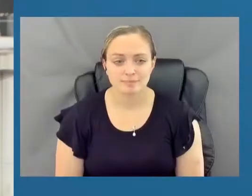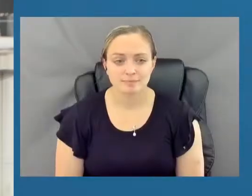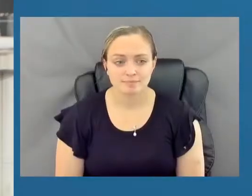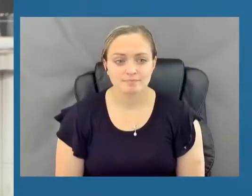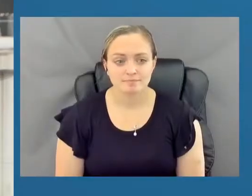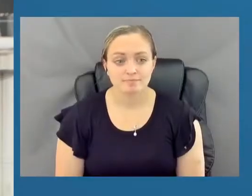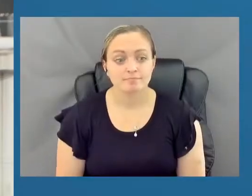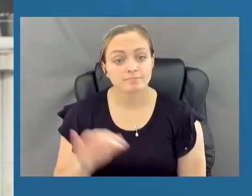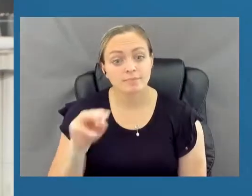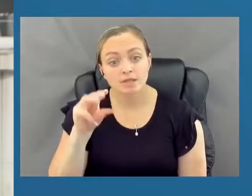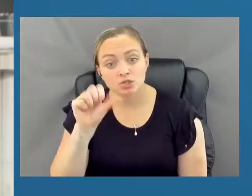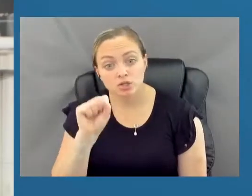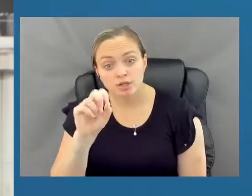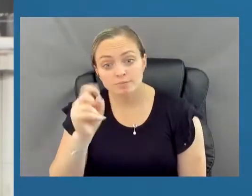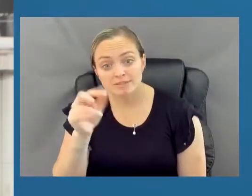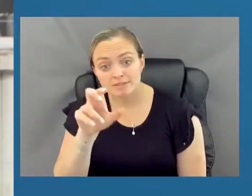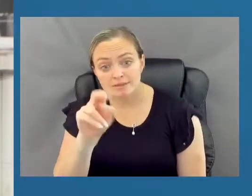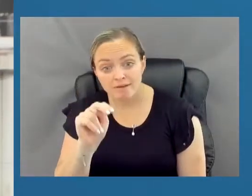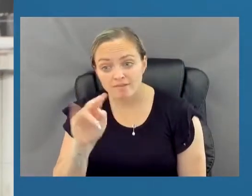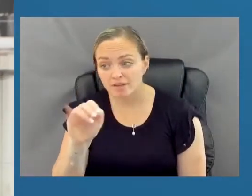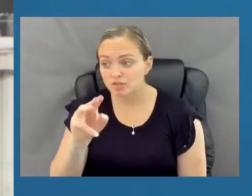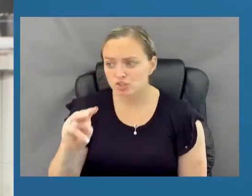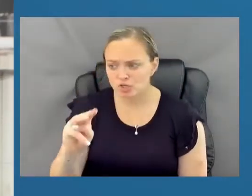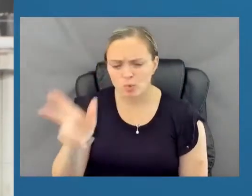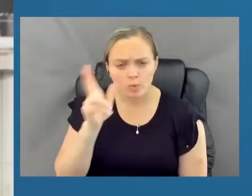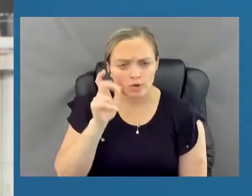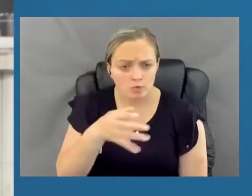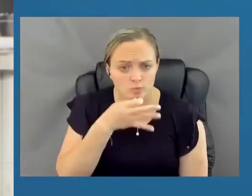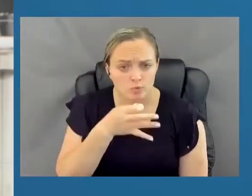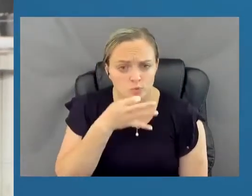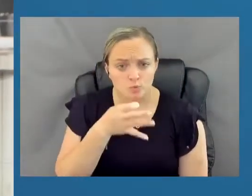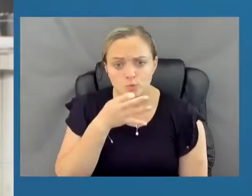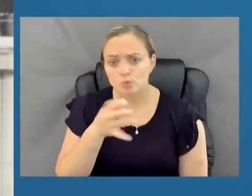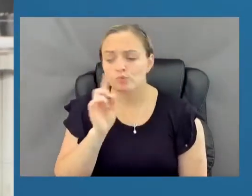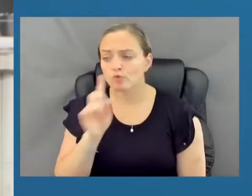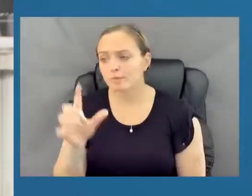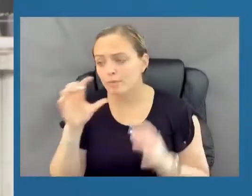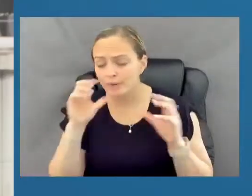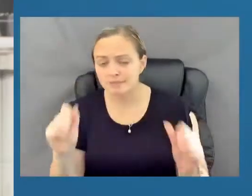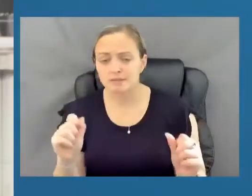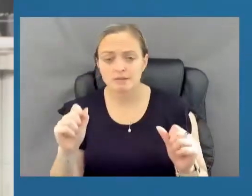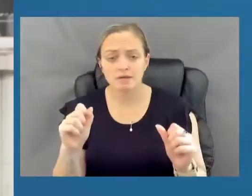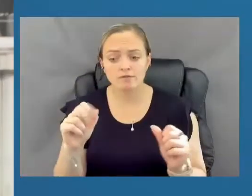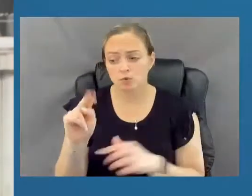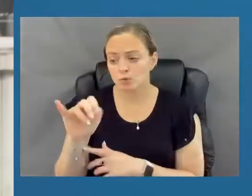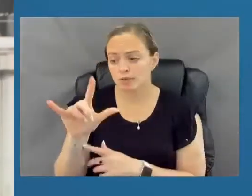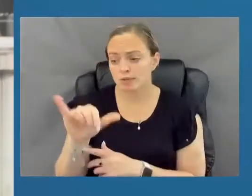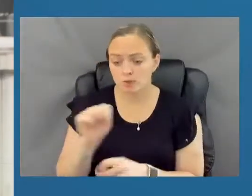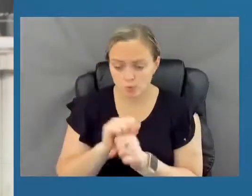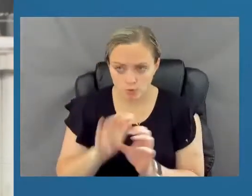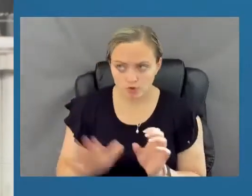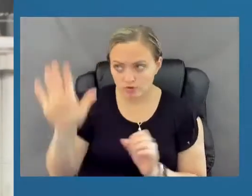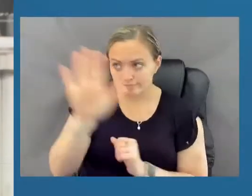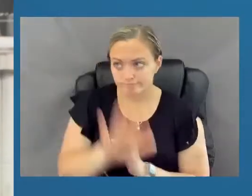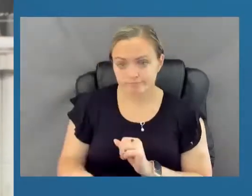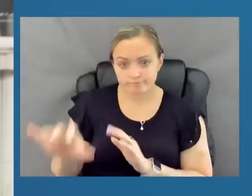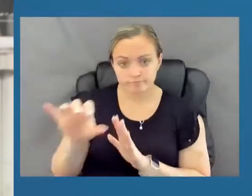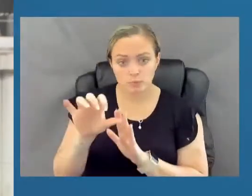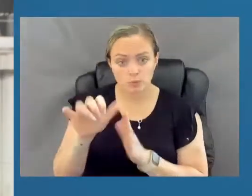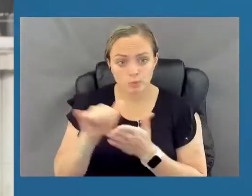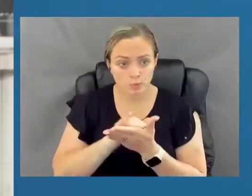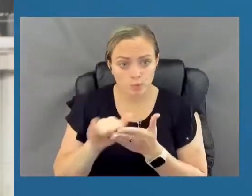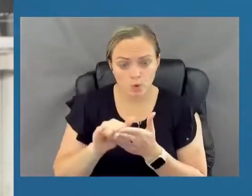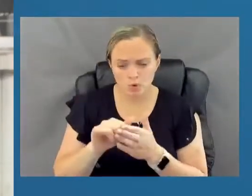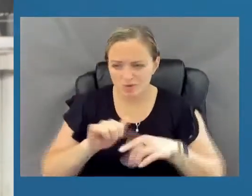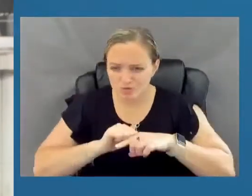Jim Slevin, you'll be hearing him from the President of Utility Workers. Jim represents people all across the state of New York who will be trained and ready to